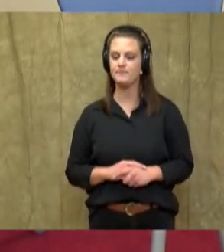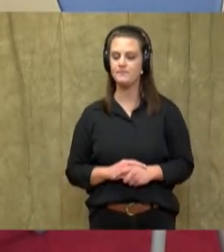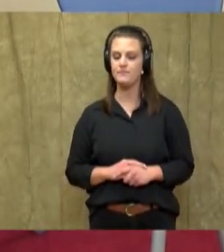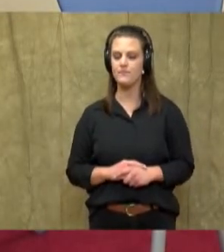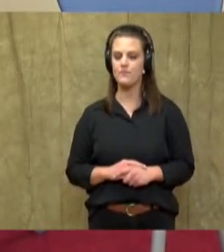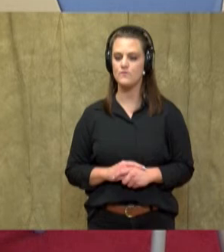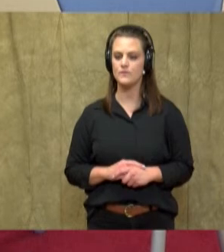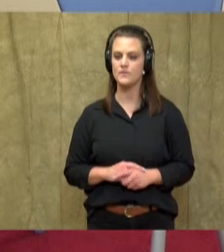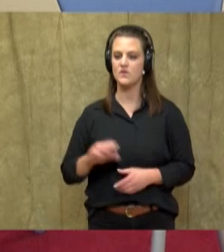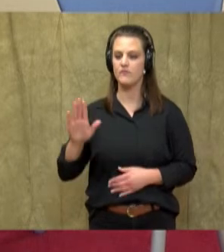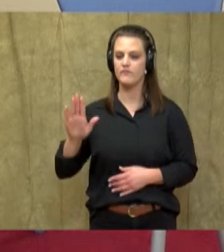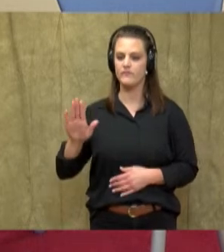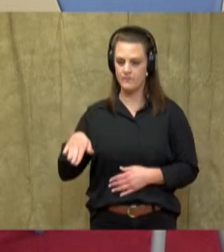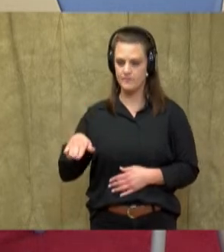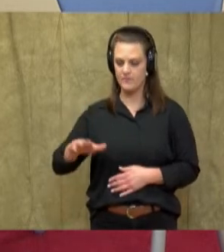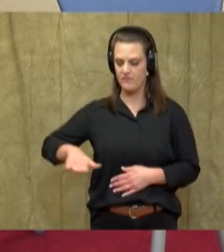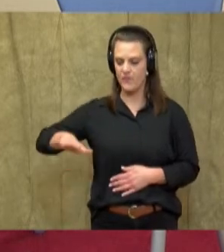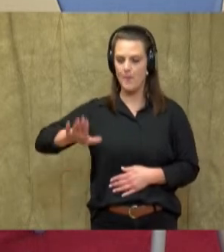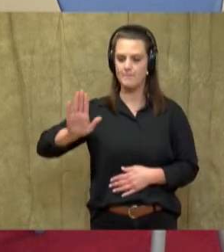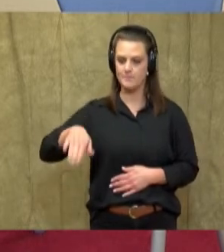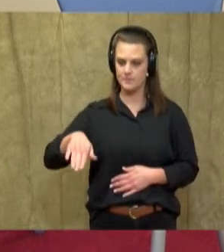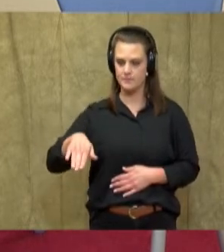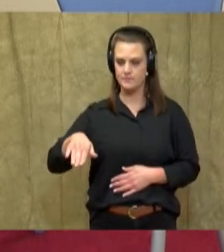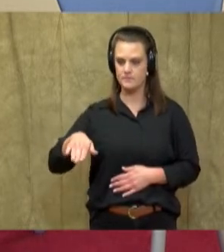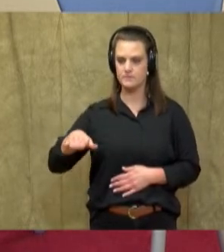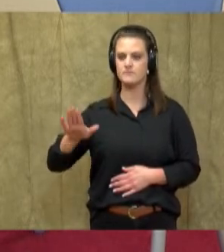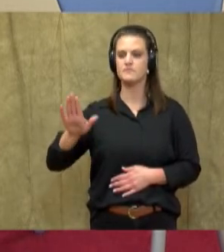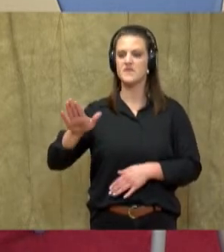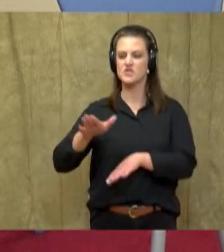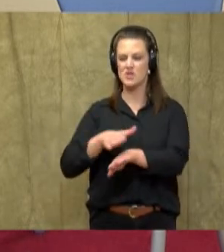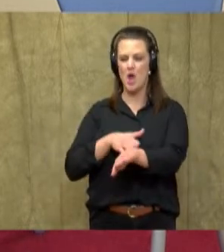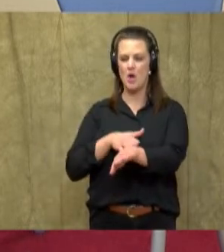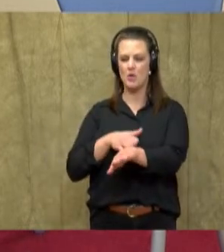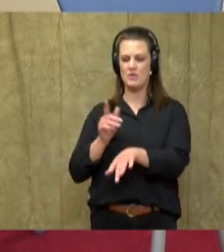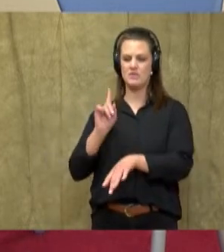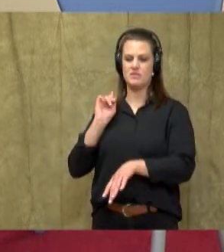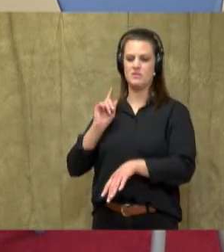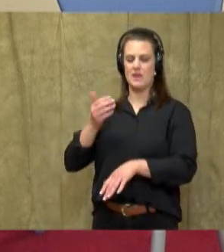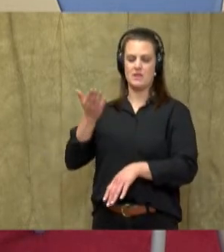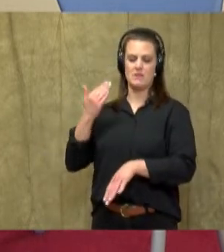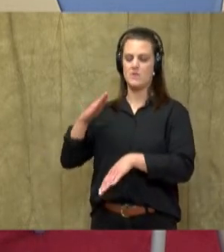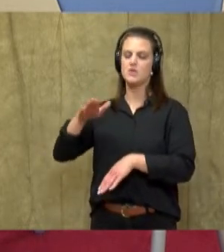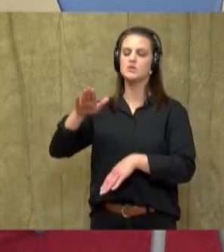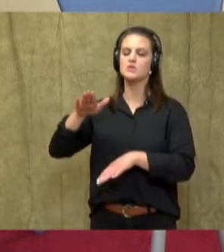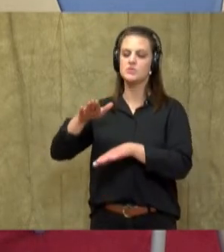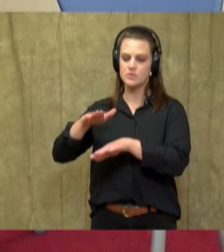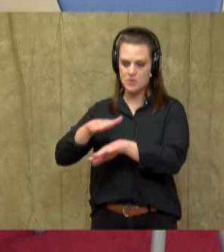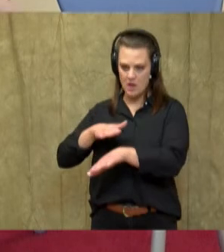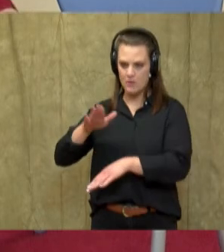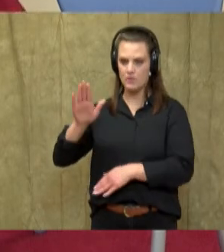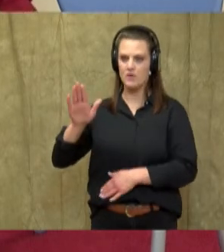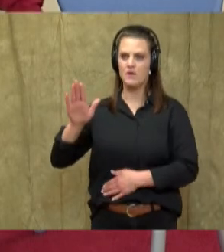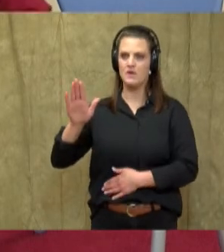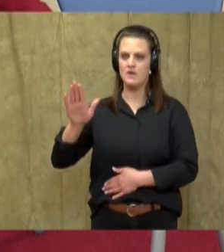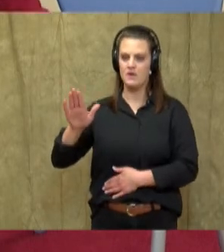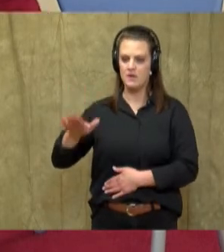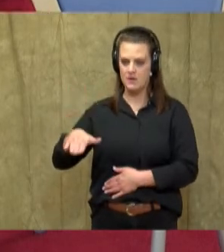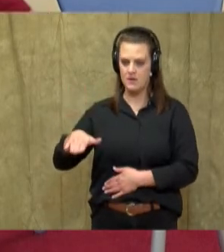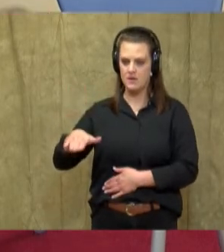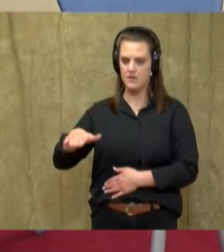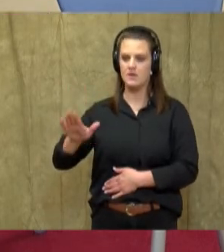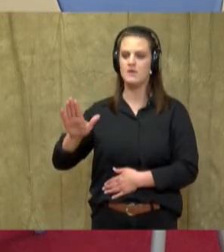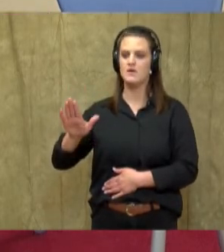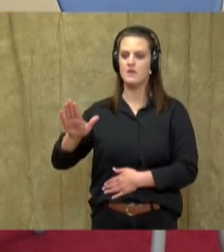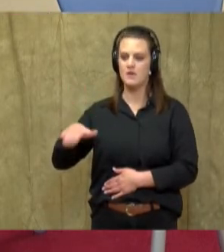Let's just put in the foot nice and slow, slower than we just sang it. Slower than we played at the beginning because